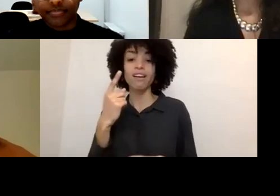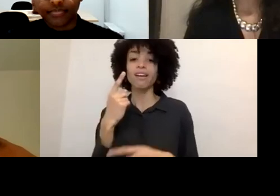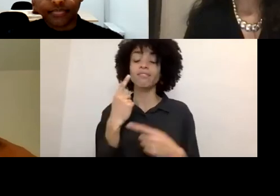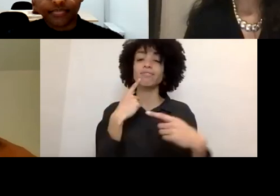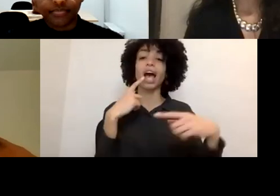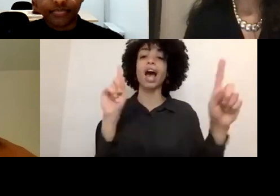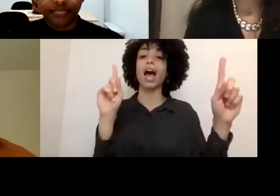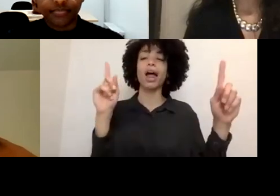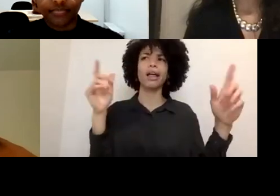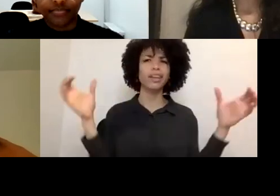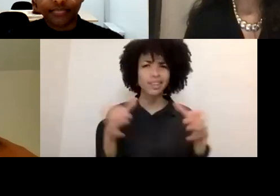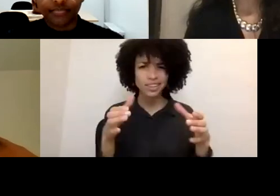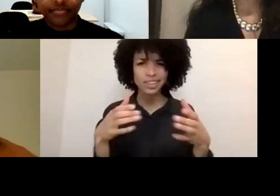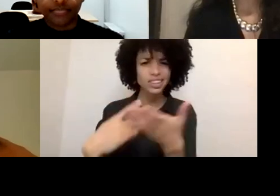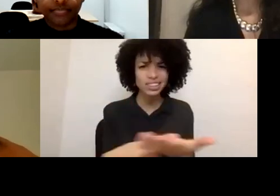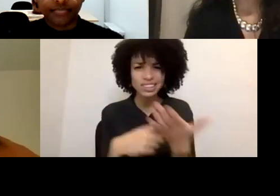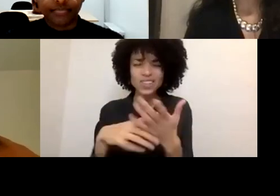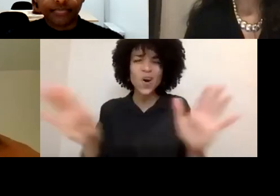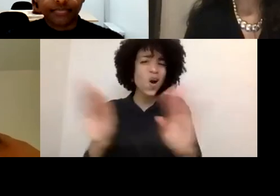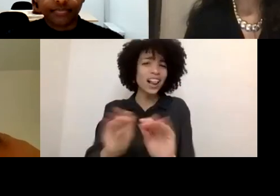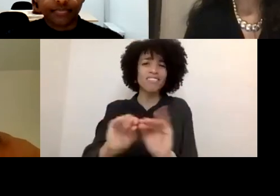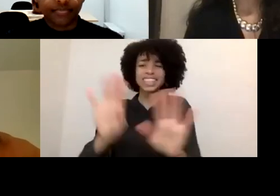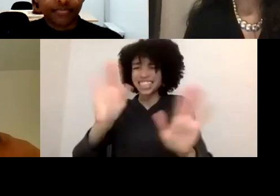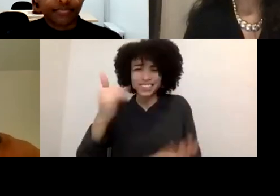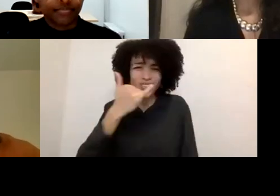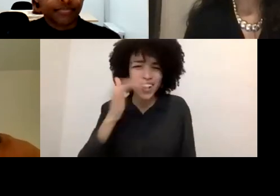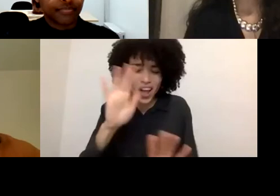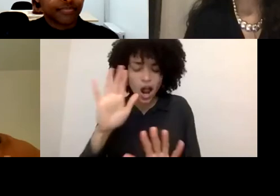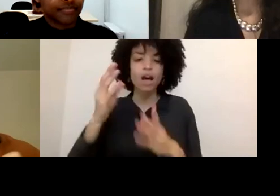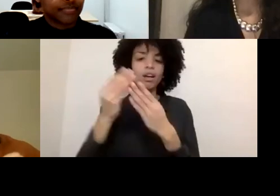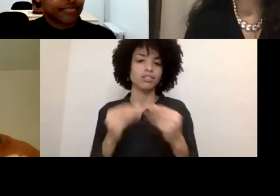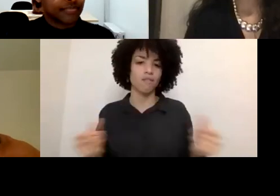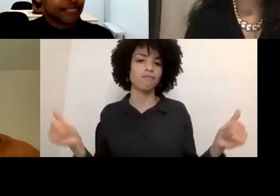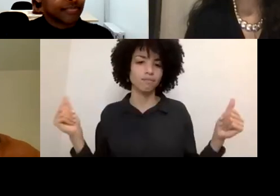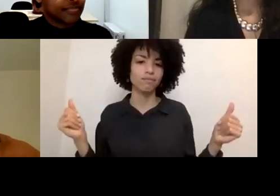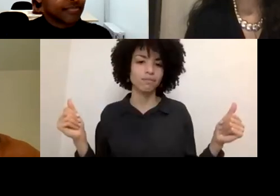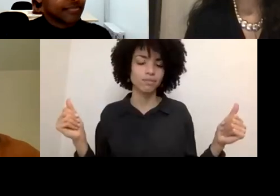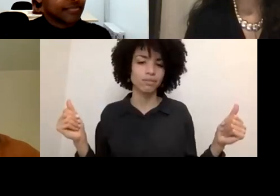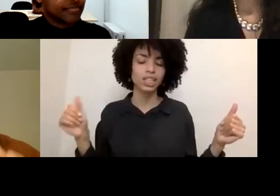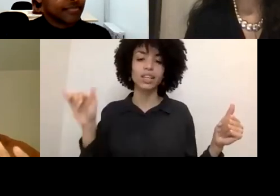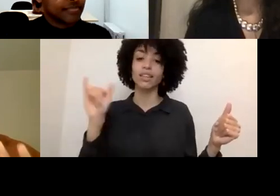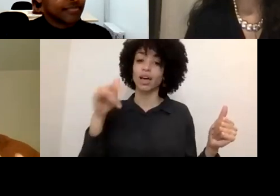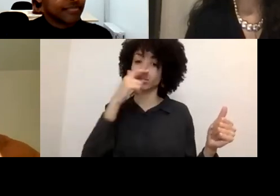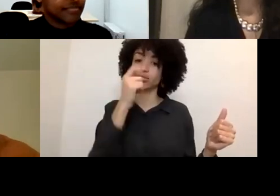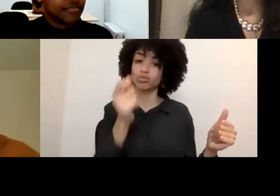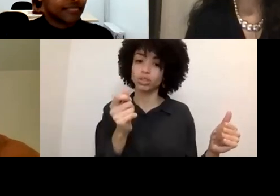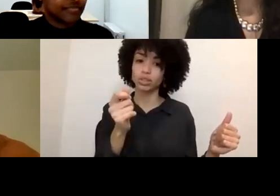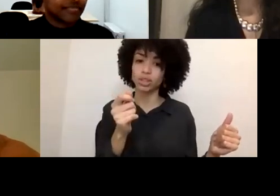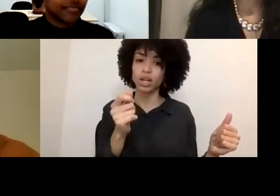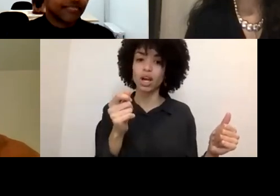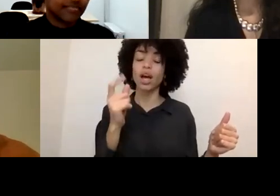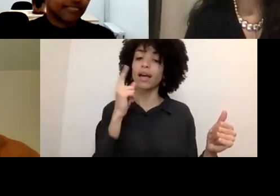each other. It's a very, very interesting experience to me, because I think diversity is an embodiment